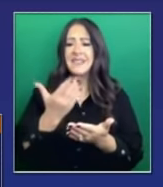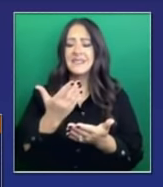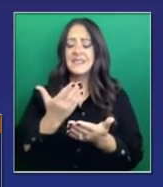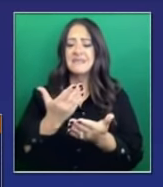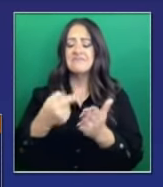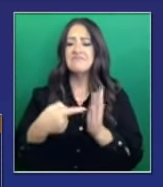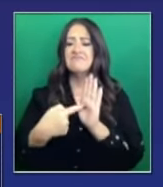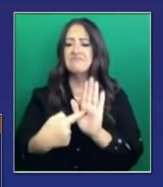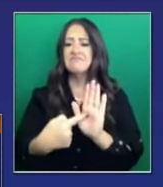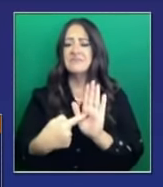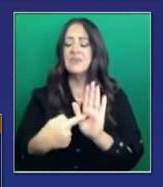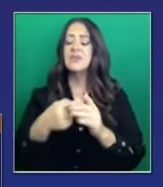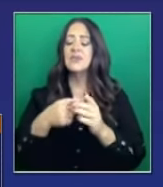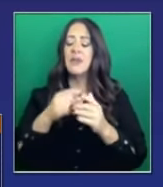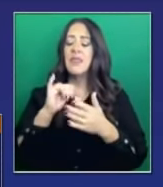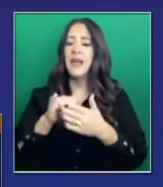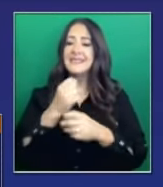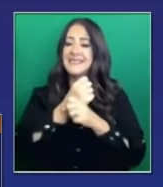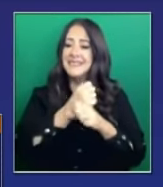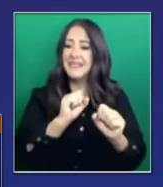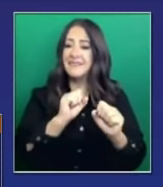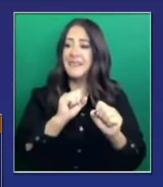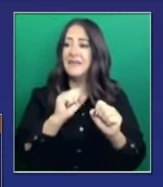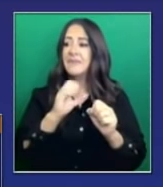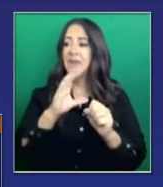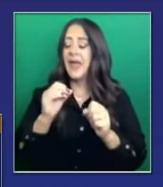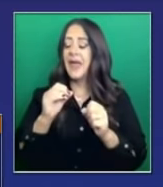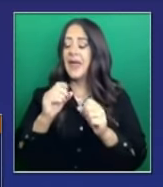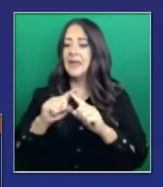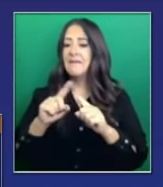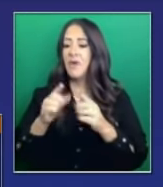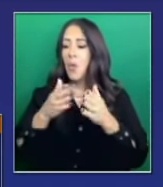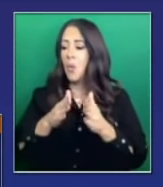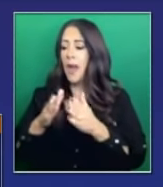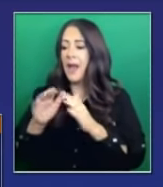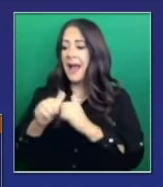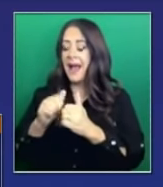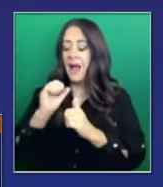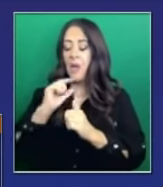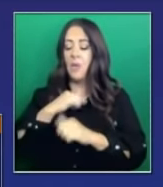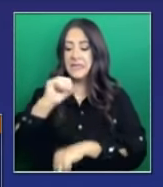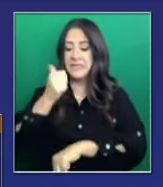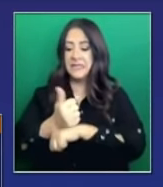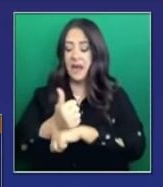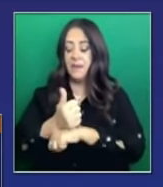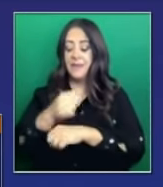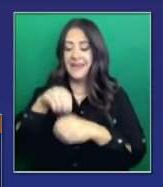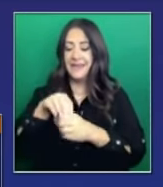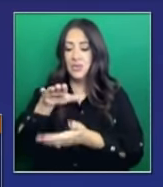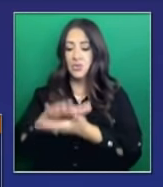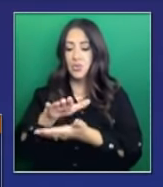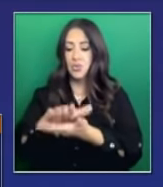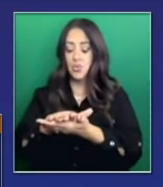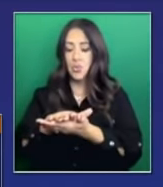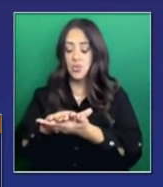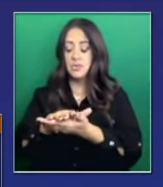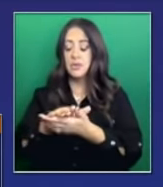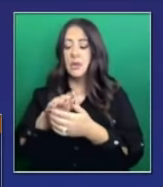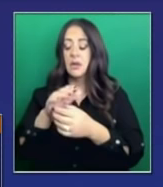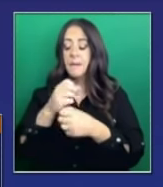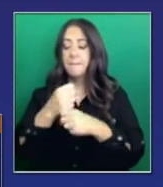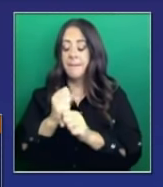and mitigation measures that are put into place when schools are opening in person and